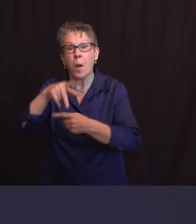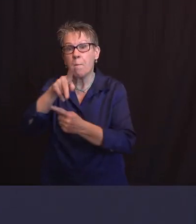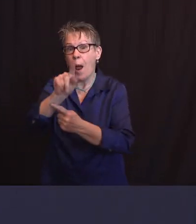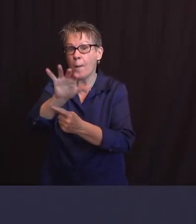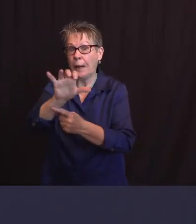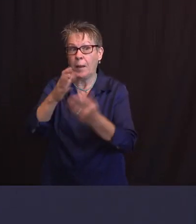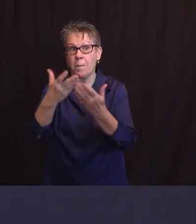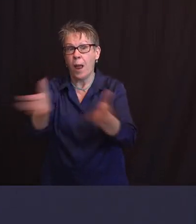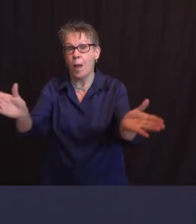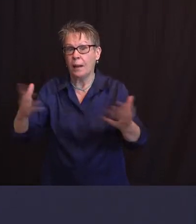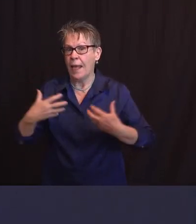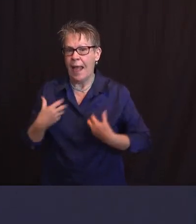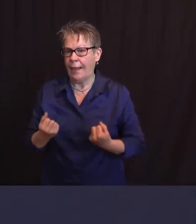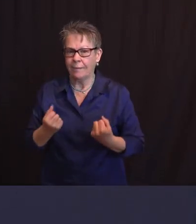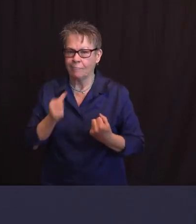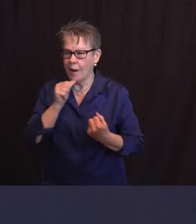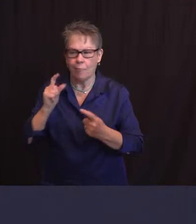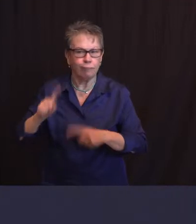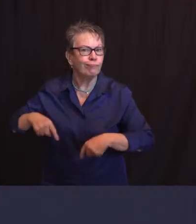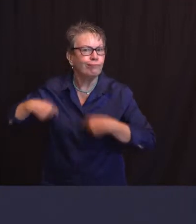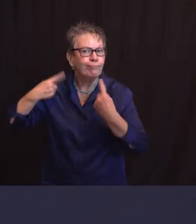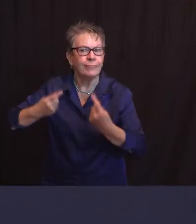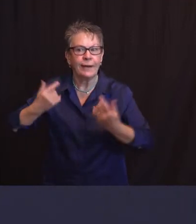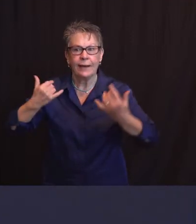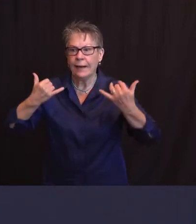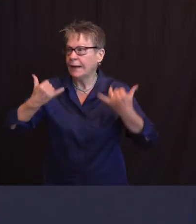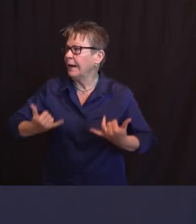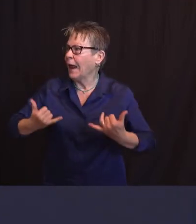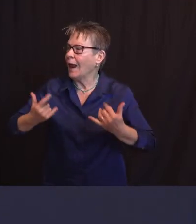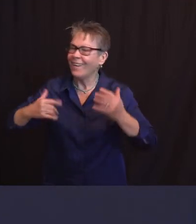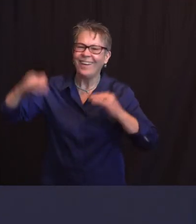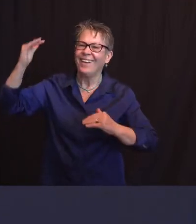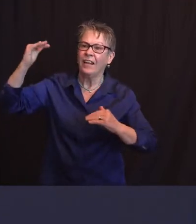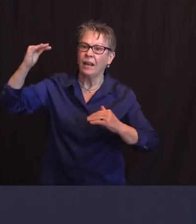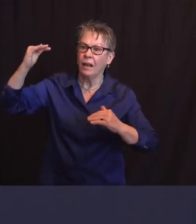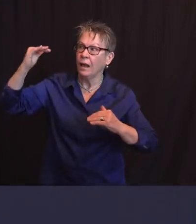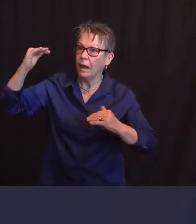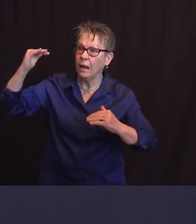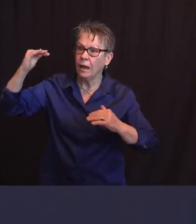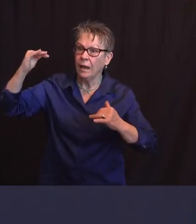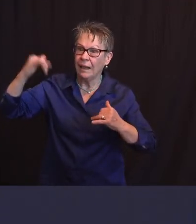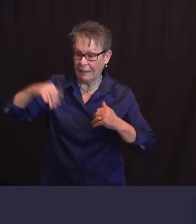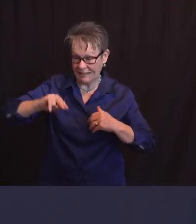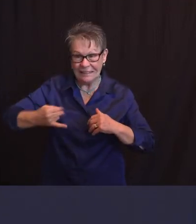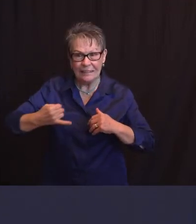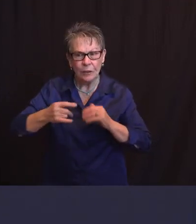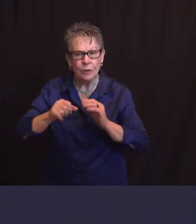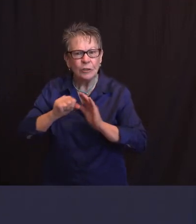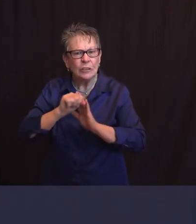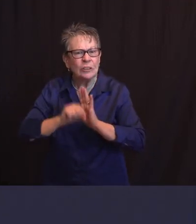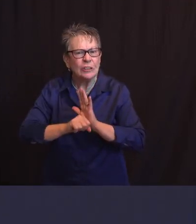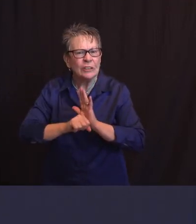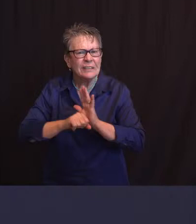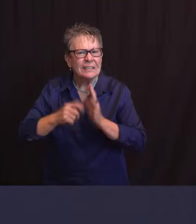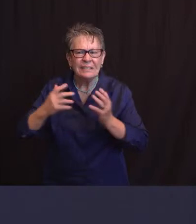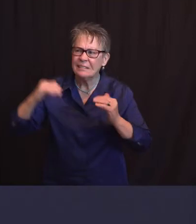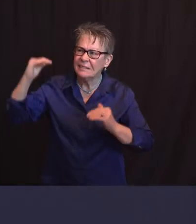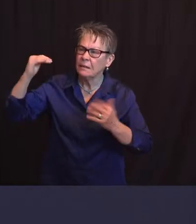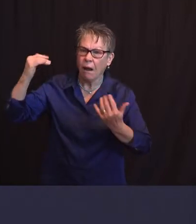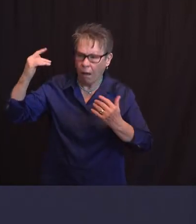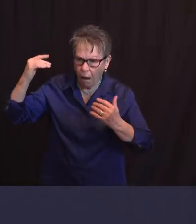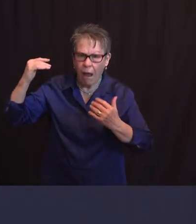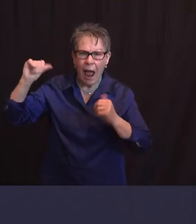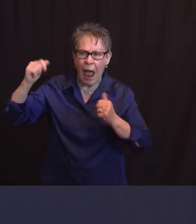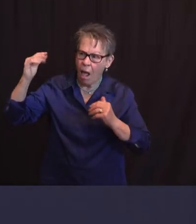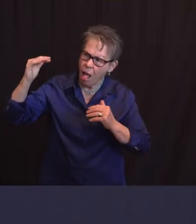need to be on a global scale. That's not unique to our state. That's a national reality. I hesitate to ask for the score anymore, because every